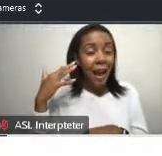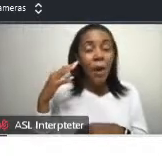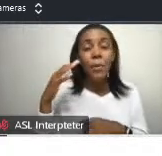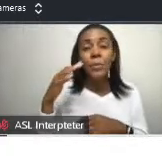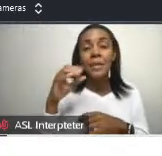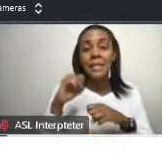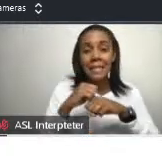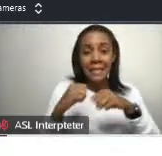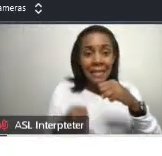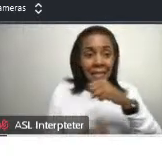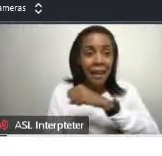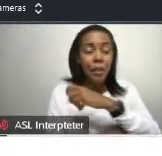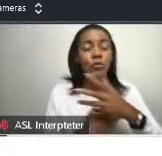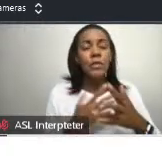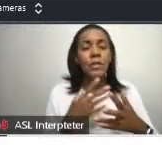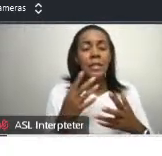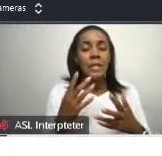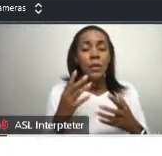utilize the exterior